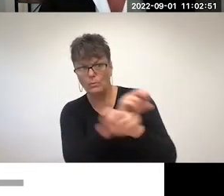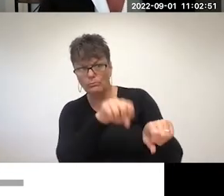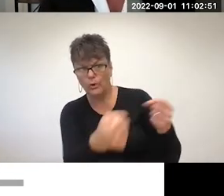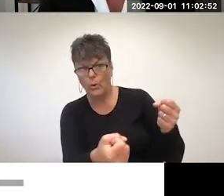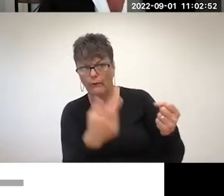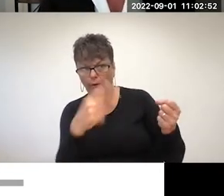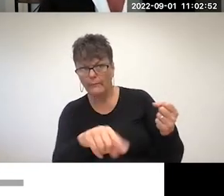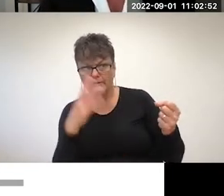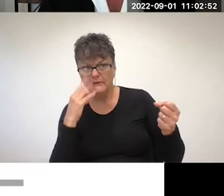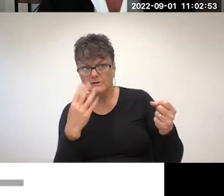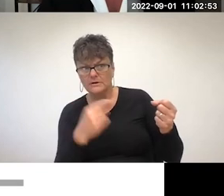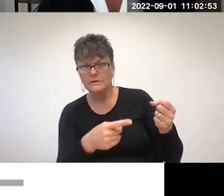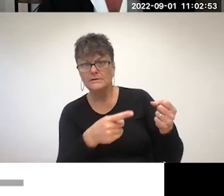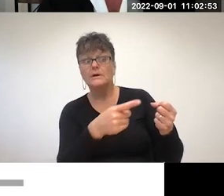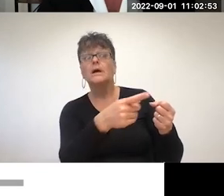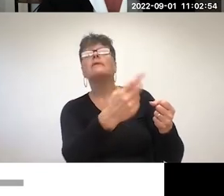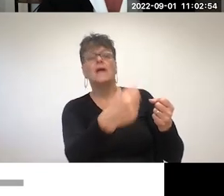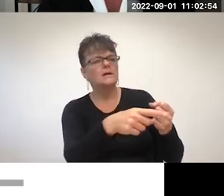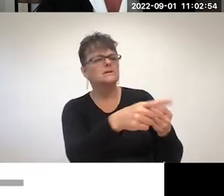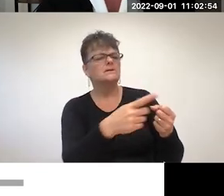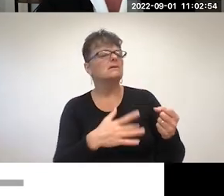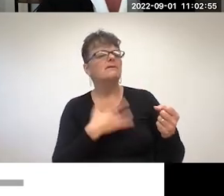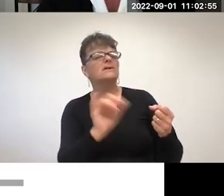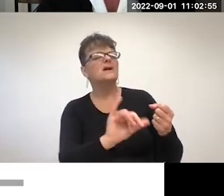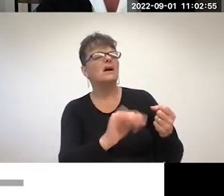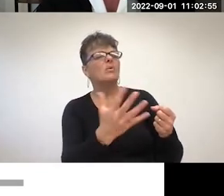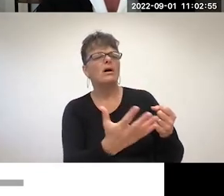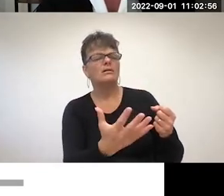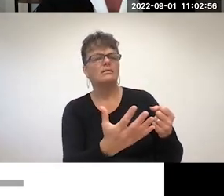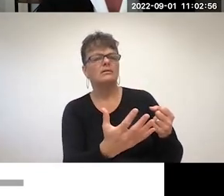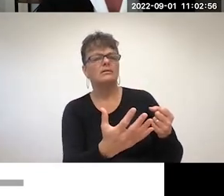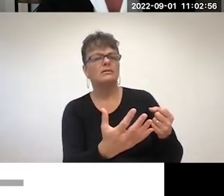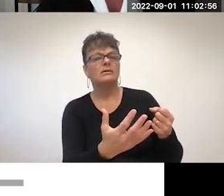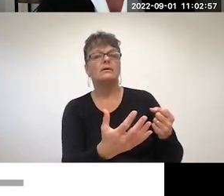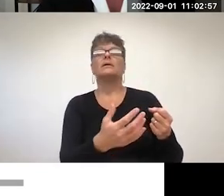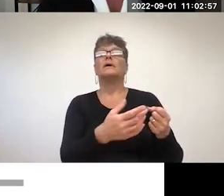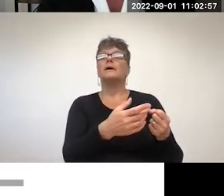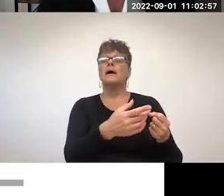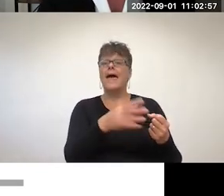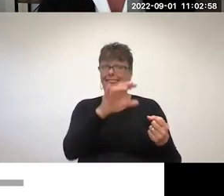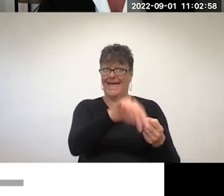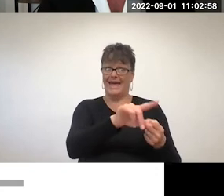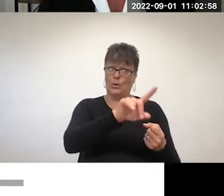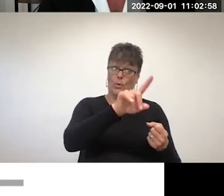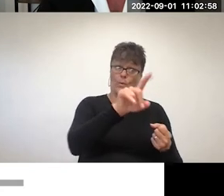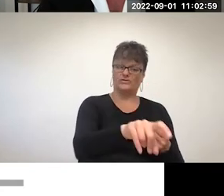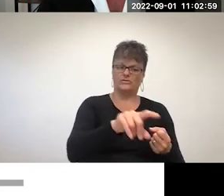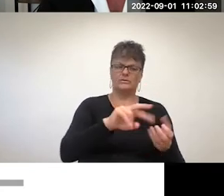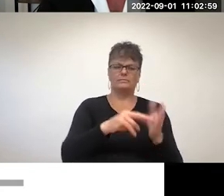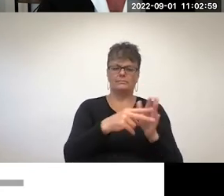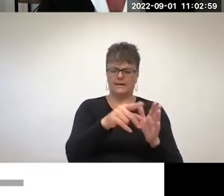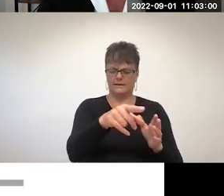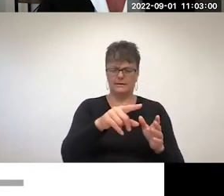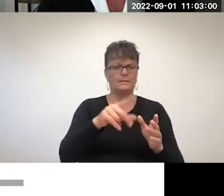then that question is tied to the day's topic, and it just gets people thinking about their own experience. Also, when you ask it to the group,